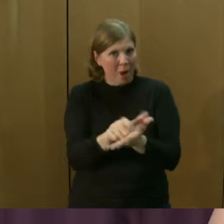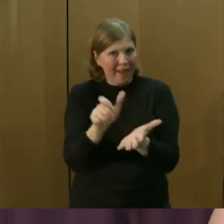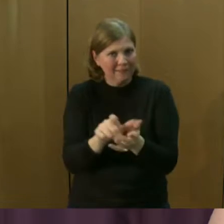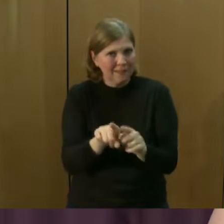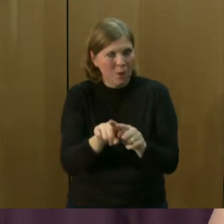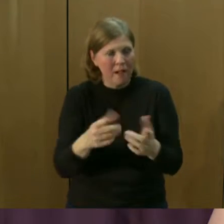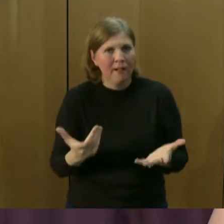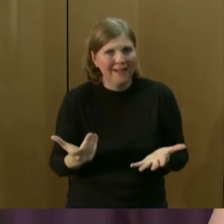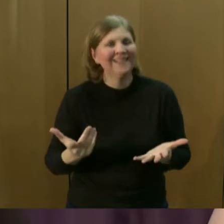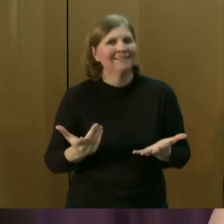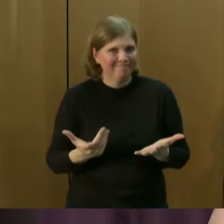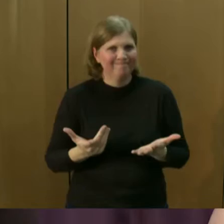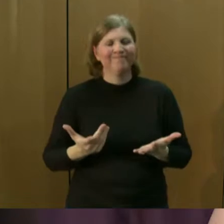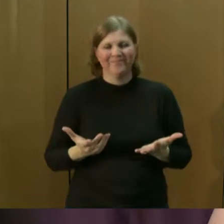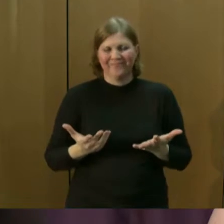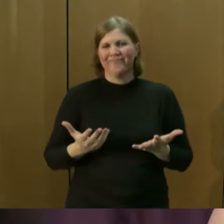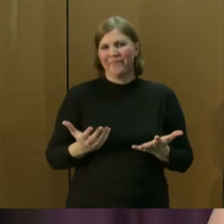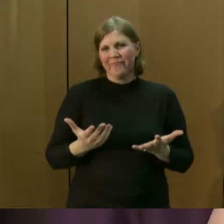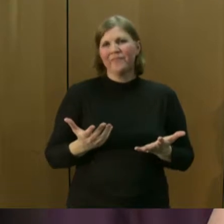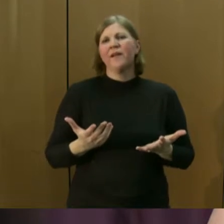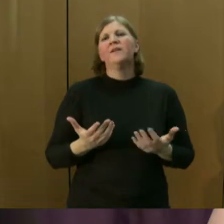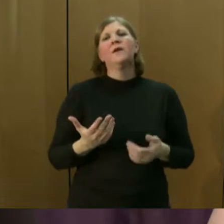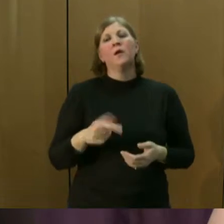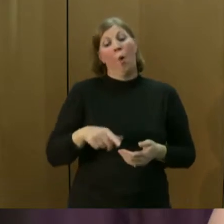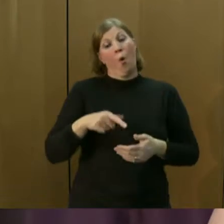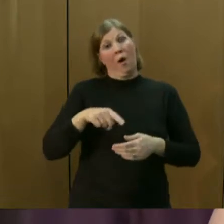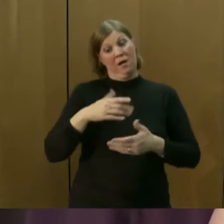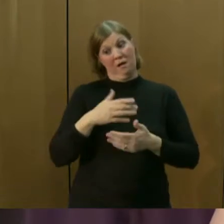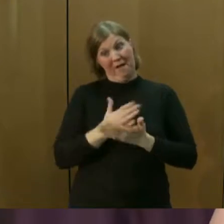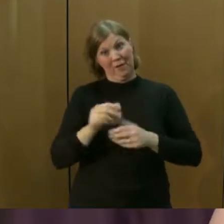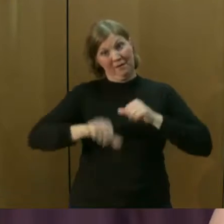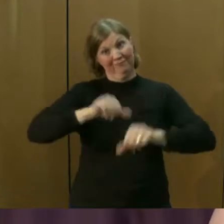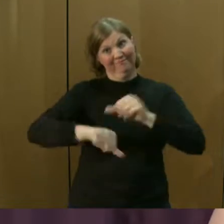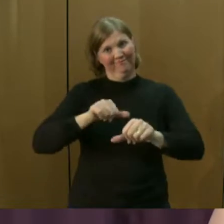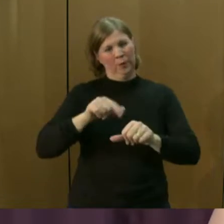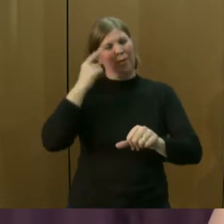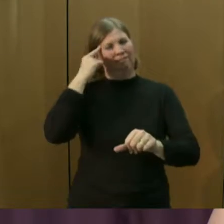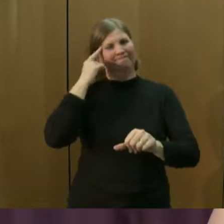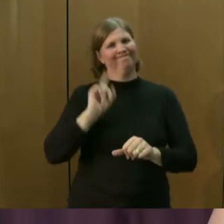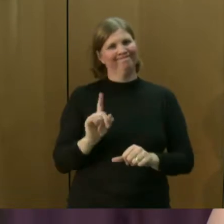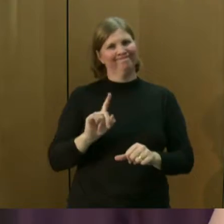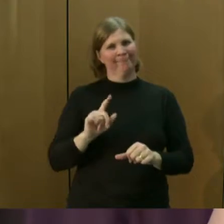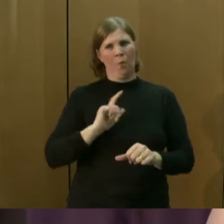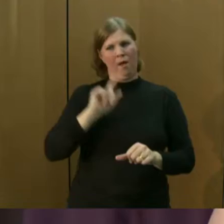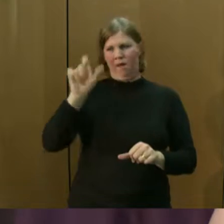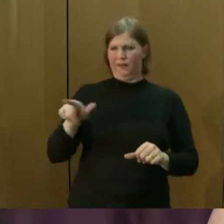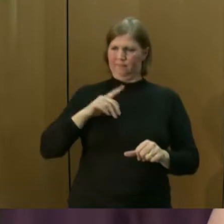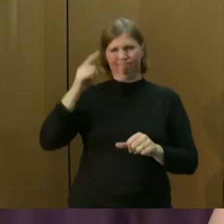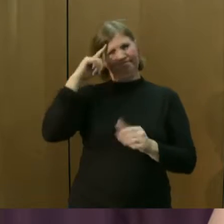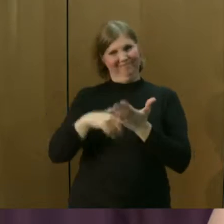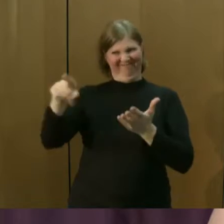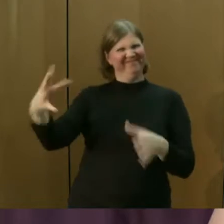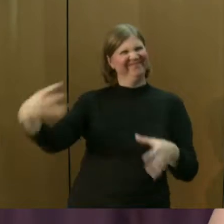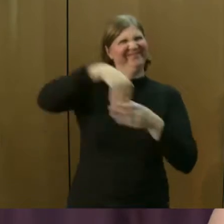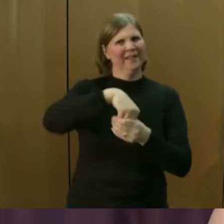show. And part of that process, I guess, is to think about why you're coming, which will dictate how you approach all those questions. And again, we've got people at the